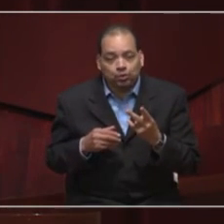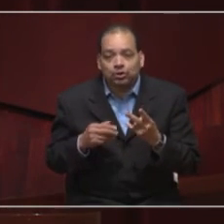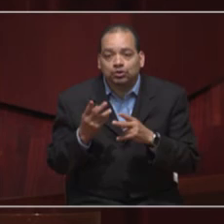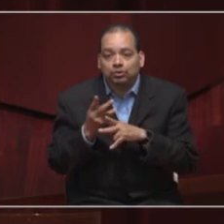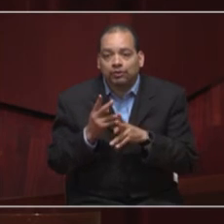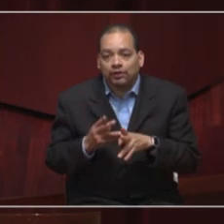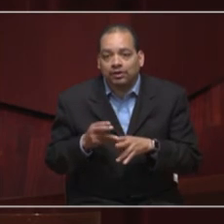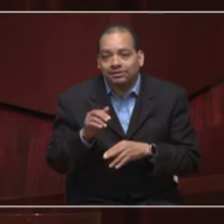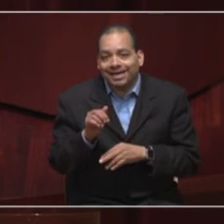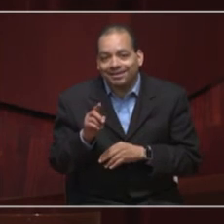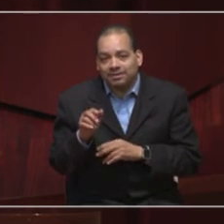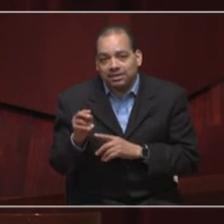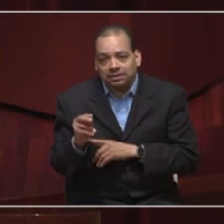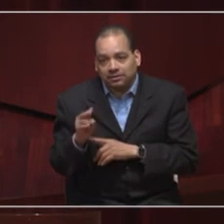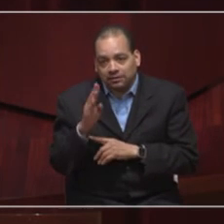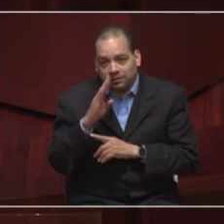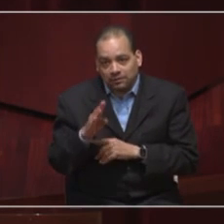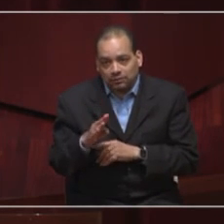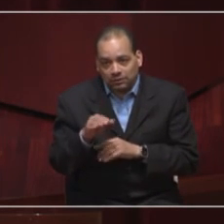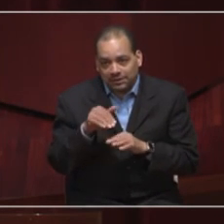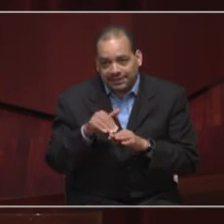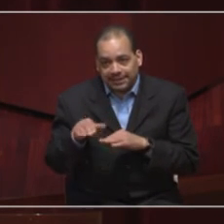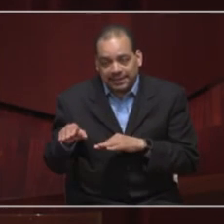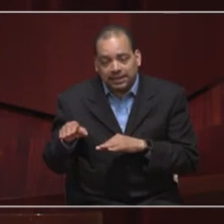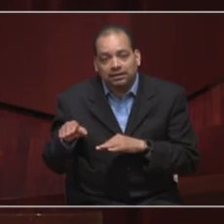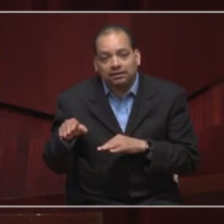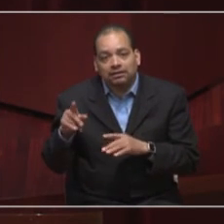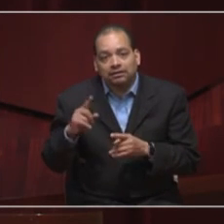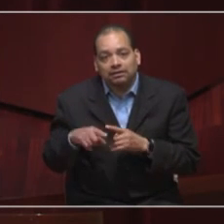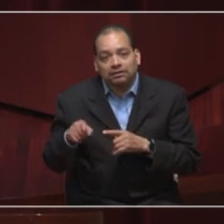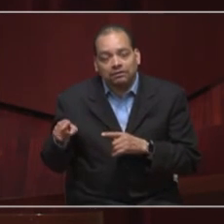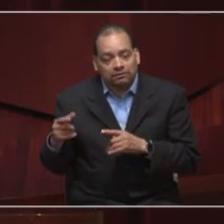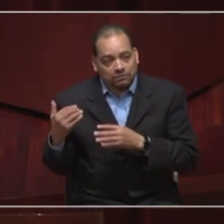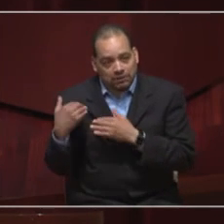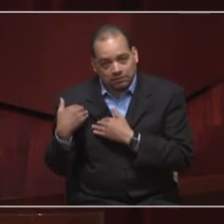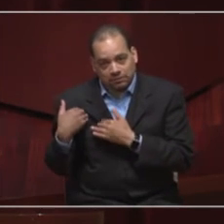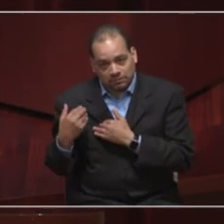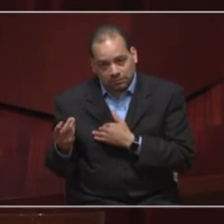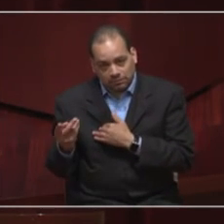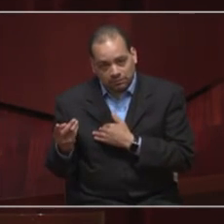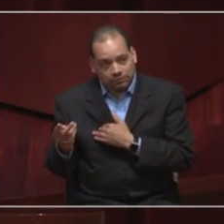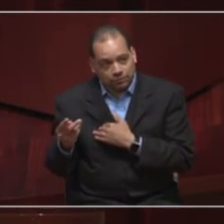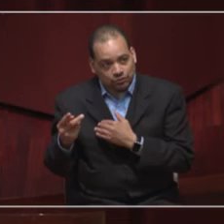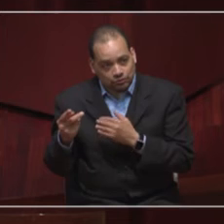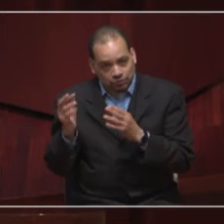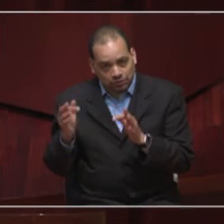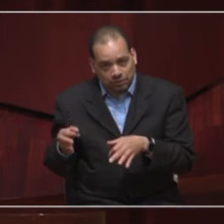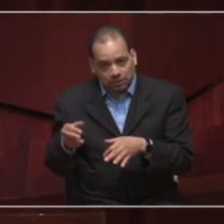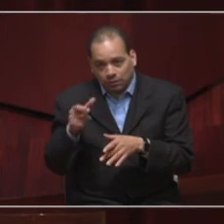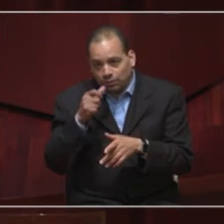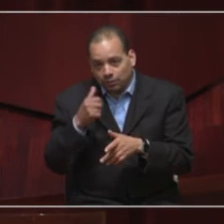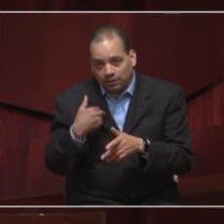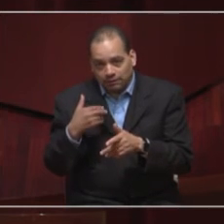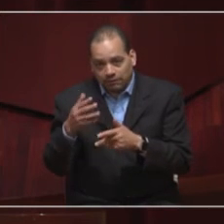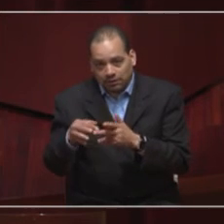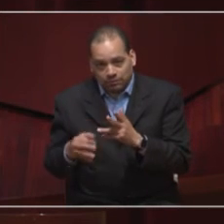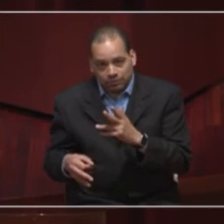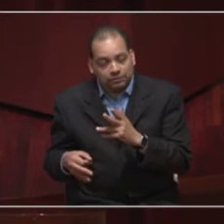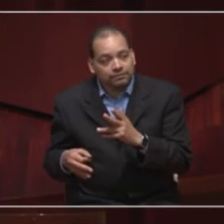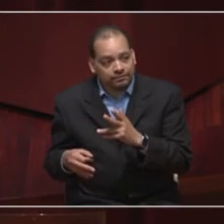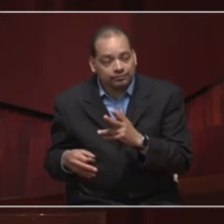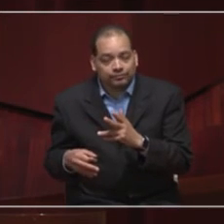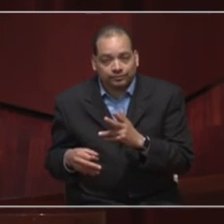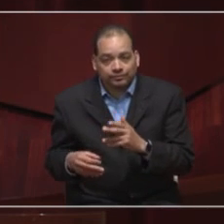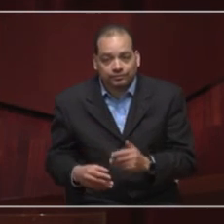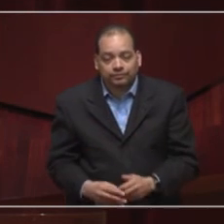deploy you with a flat hierarchical organization in terms of user administration with access controls turned on, and then we